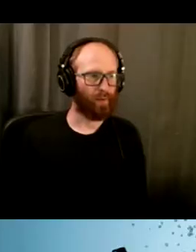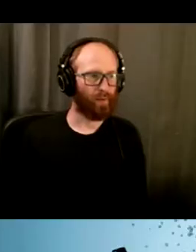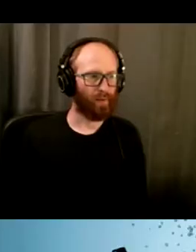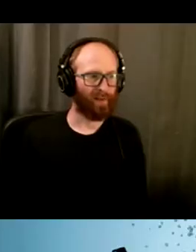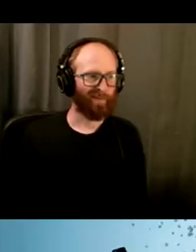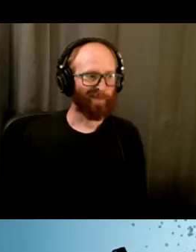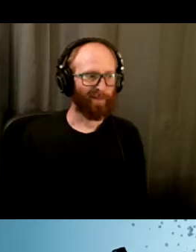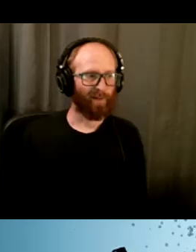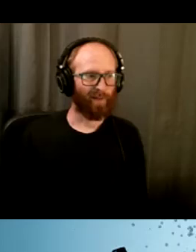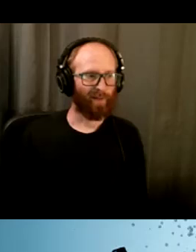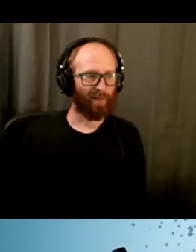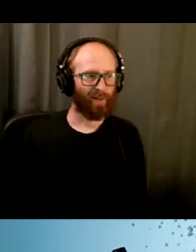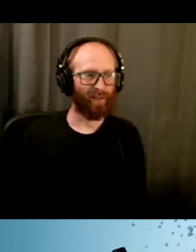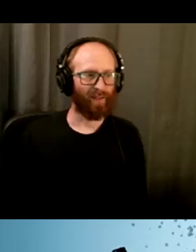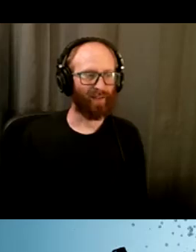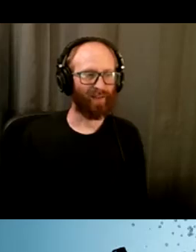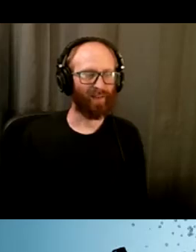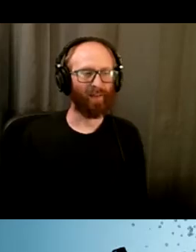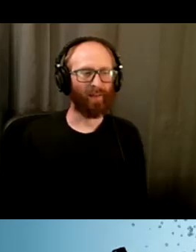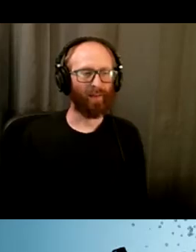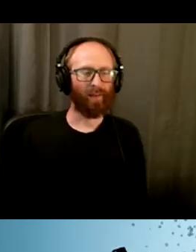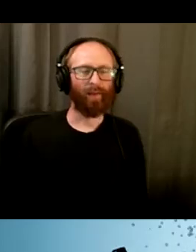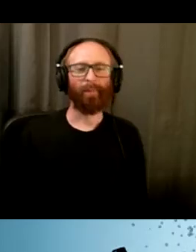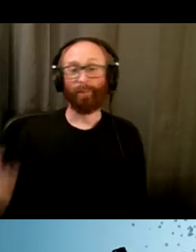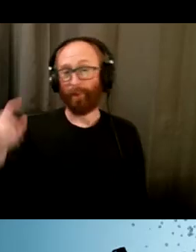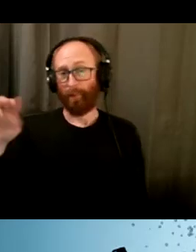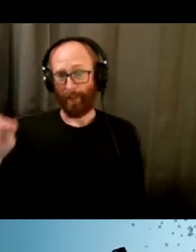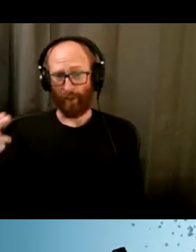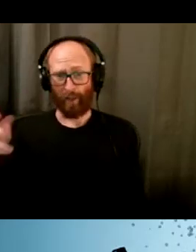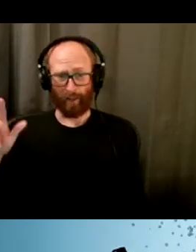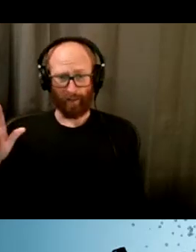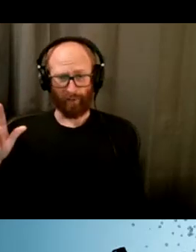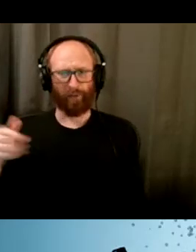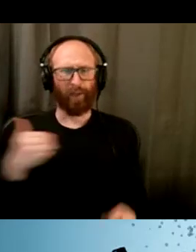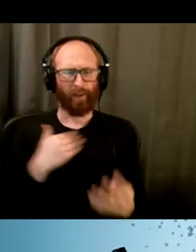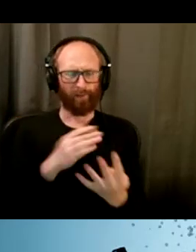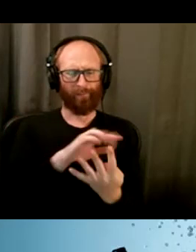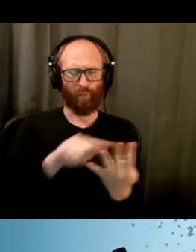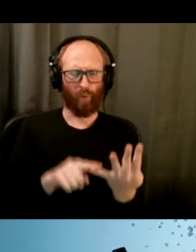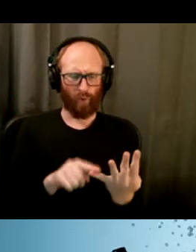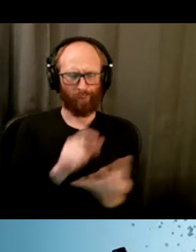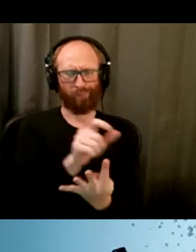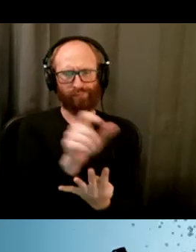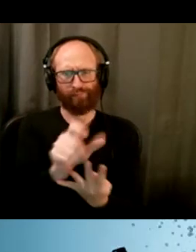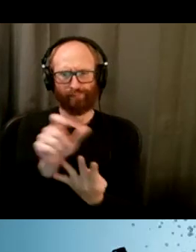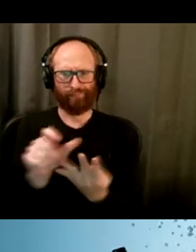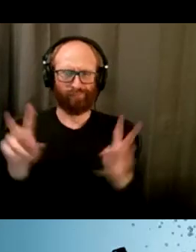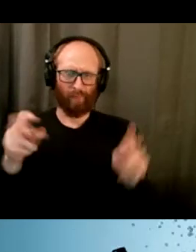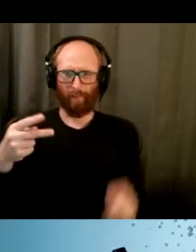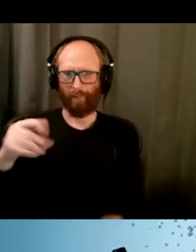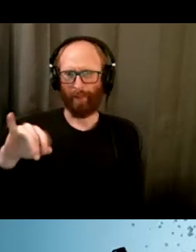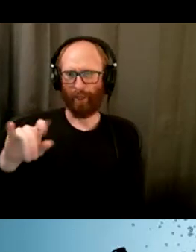So back to our polling question, mental health literacy is defined by 4 components or pillars. They